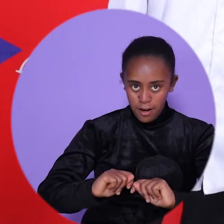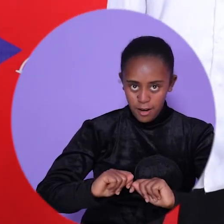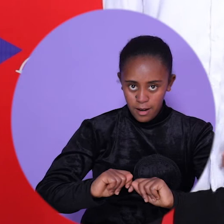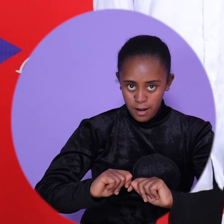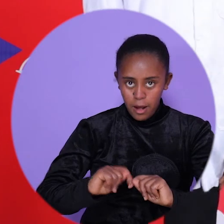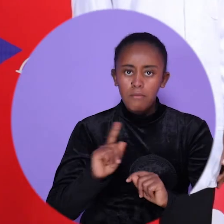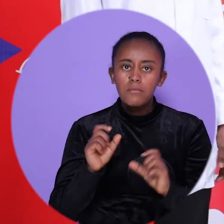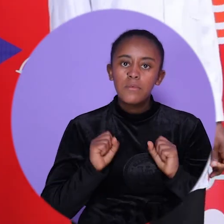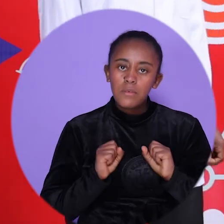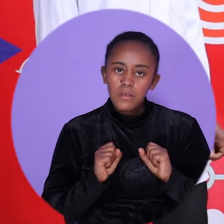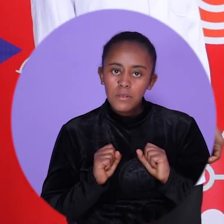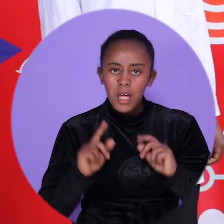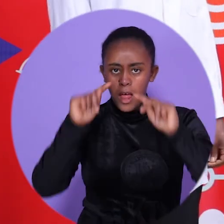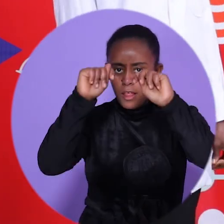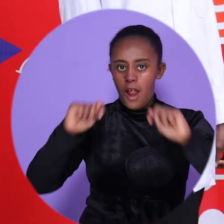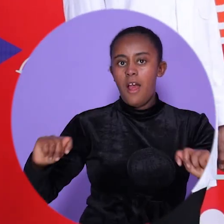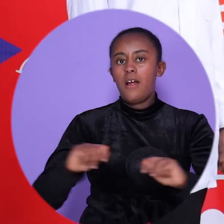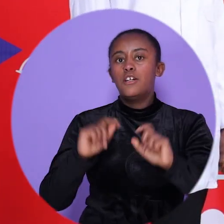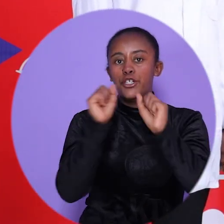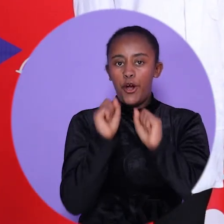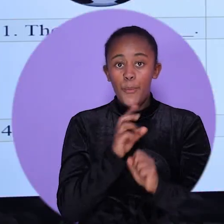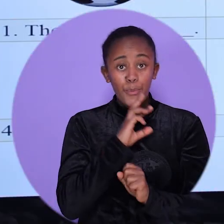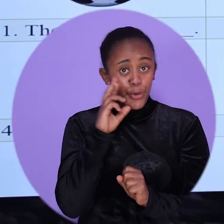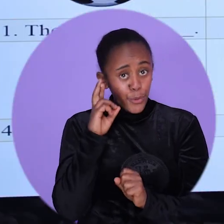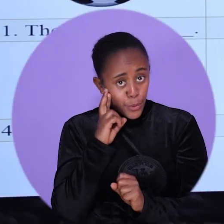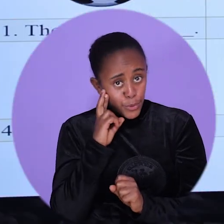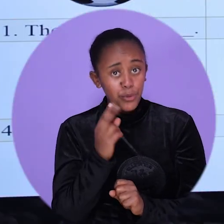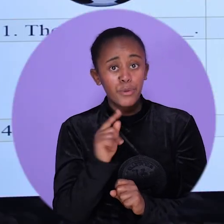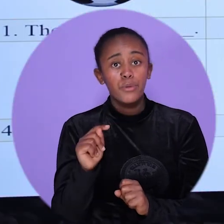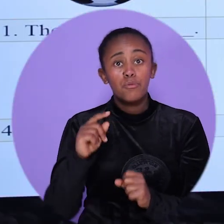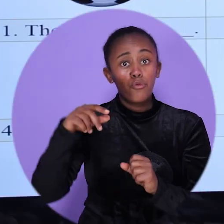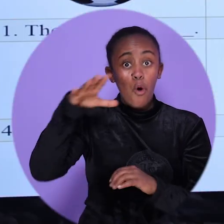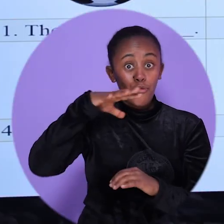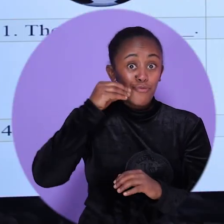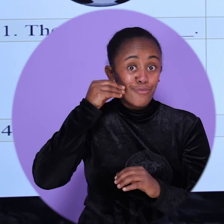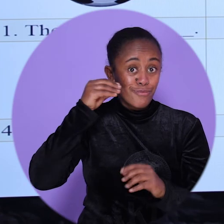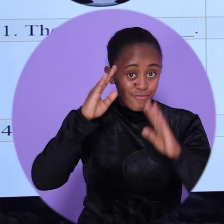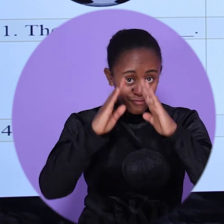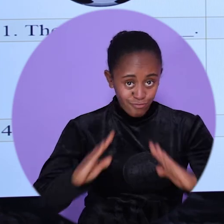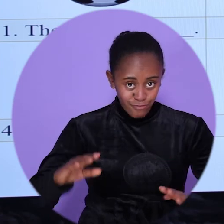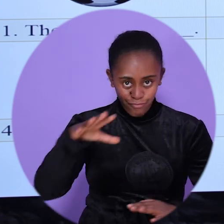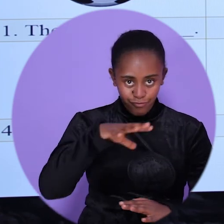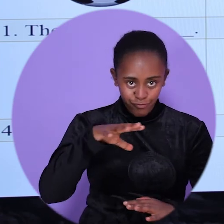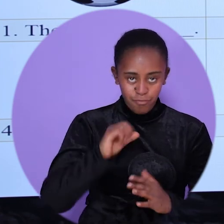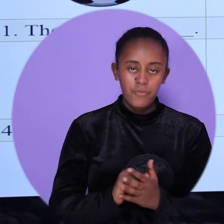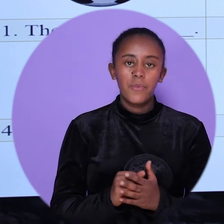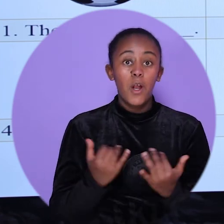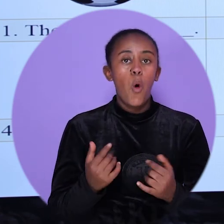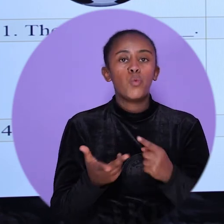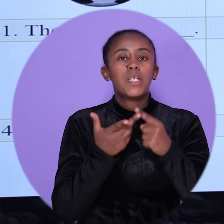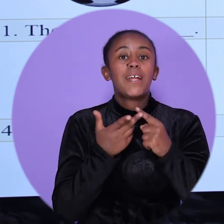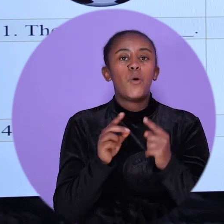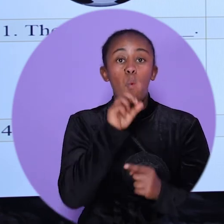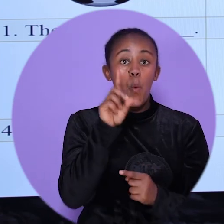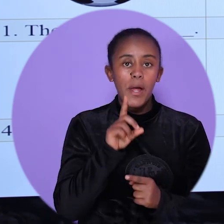has a triangle shape. Because the roof has a triangle shape. Let us go to the third question, students.